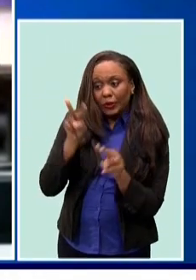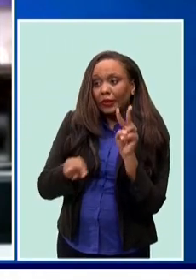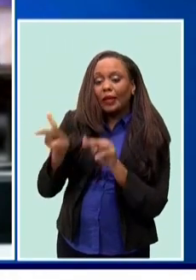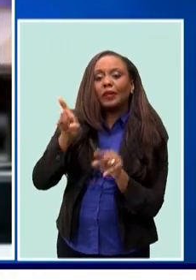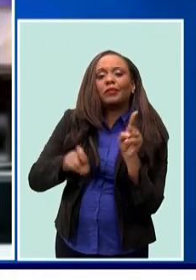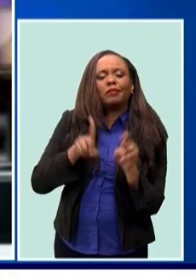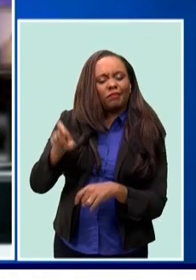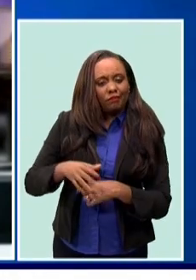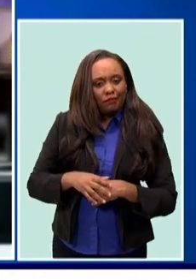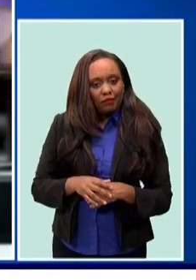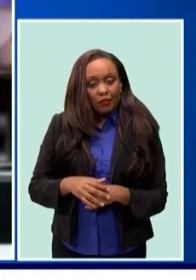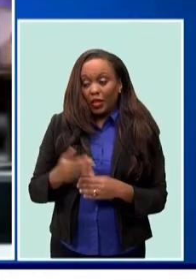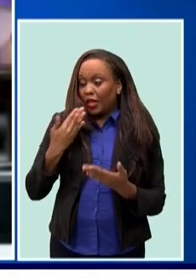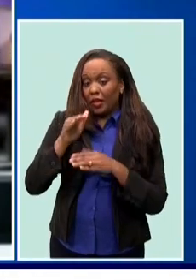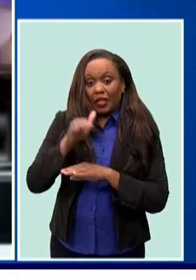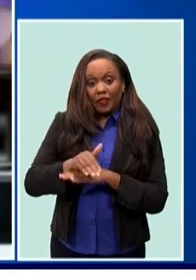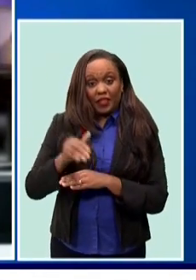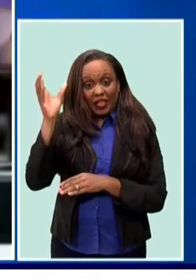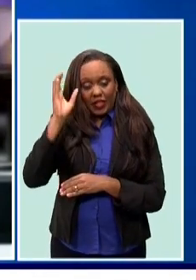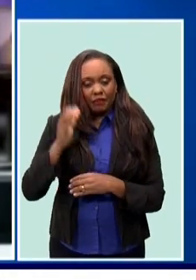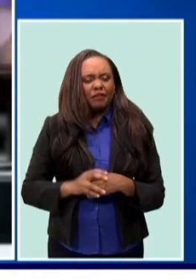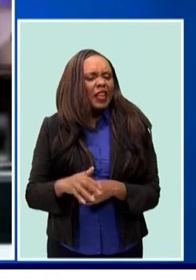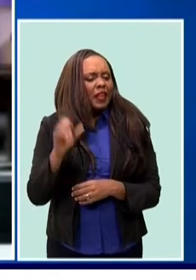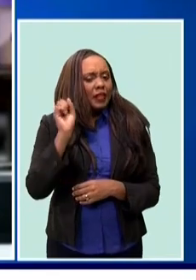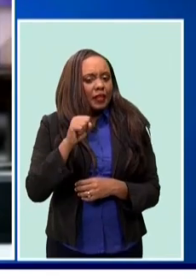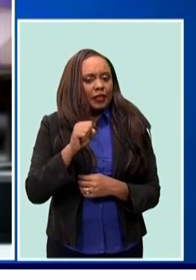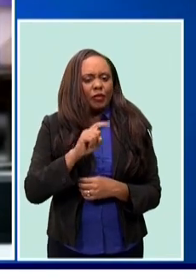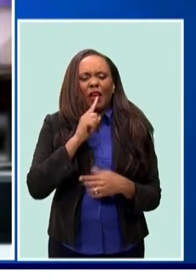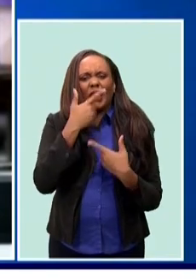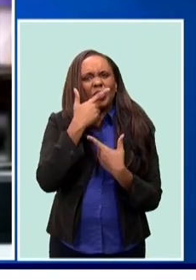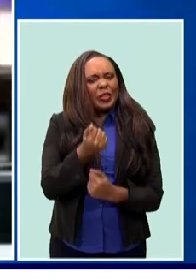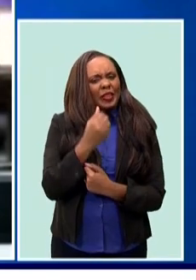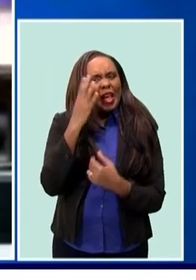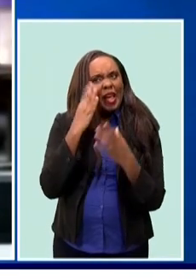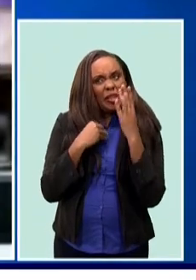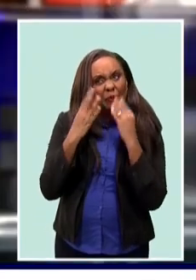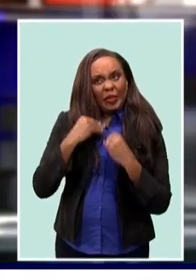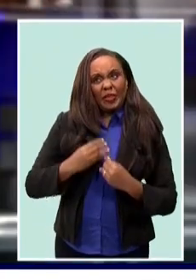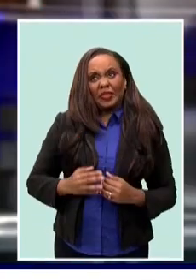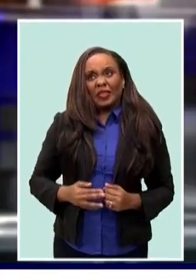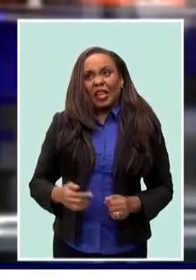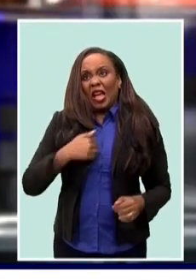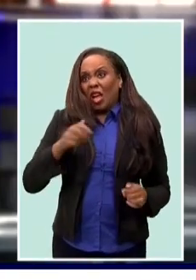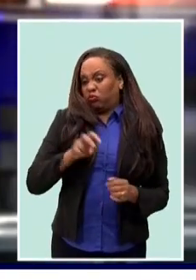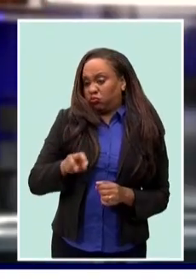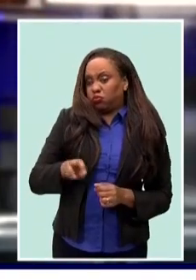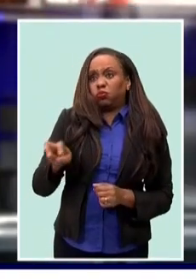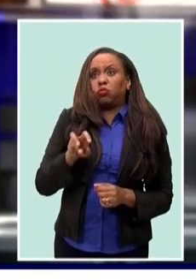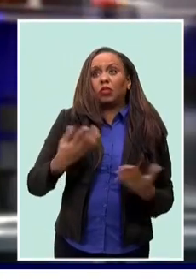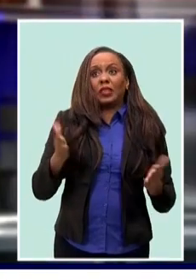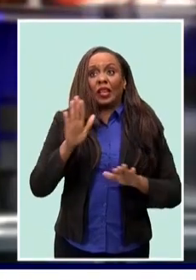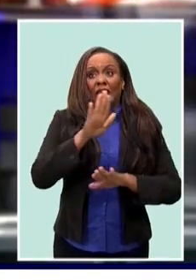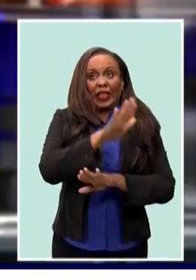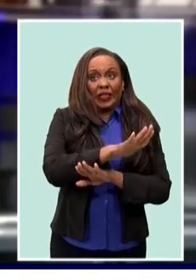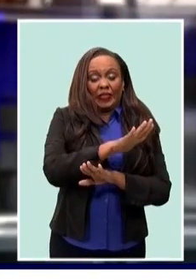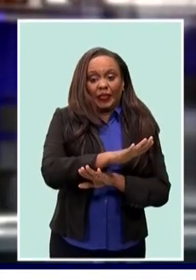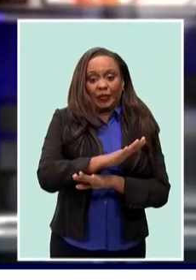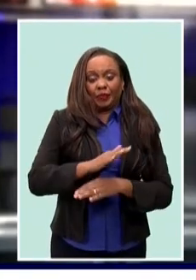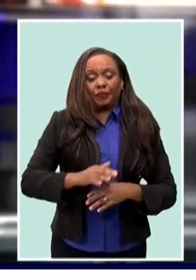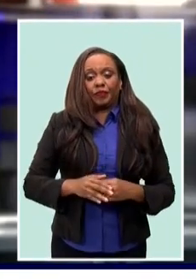of what they've been seeing. Good evening, Shane. Yes, Lisa, it was quite an interesting experience traveling into those areas this afternoon on